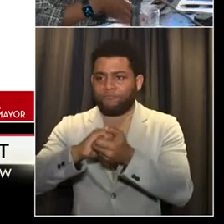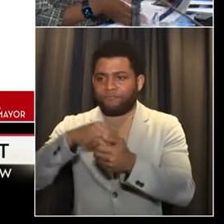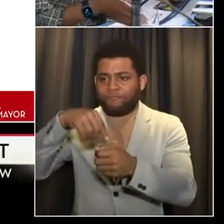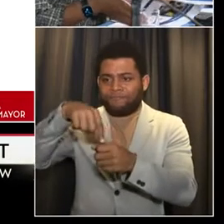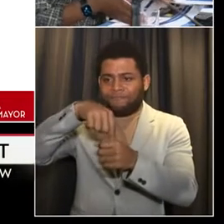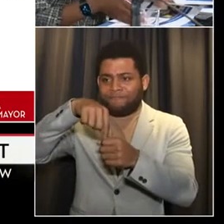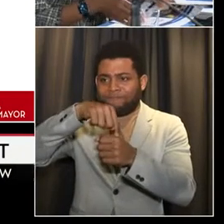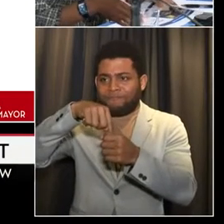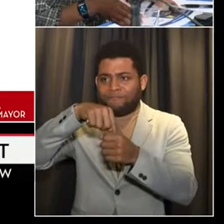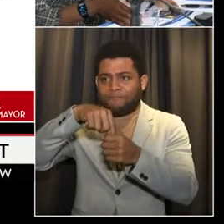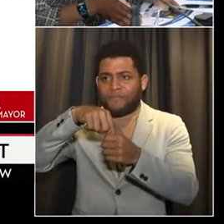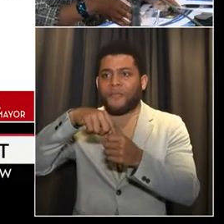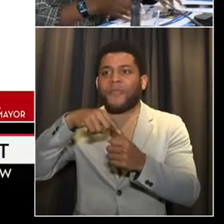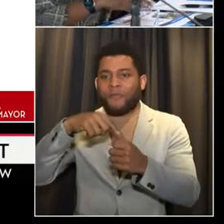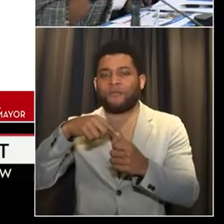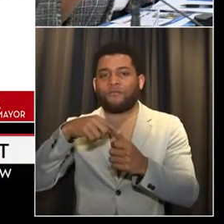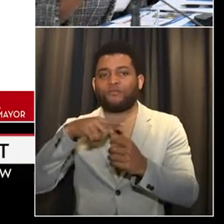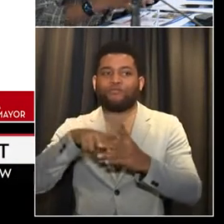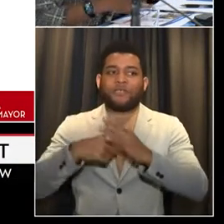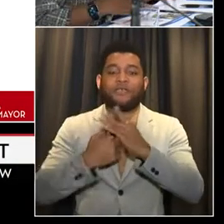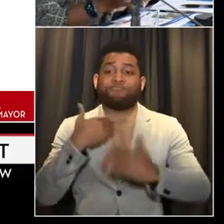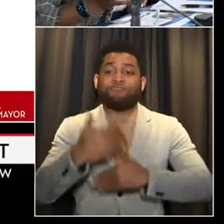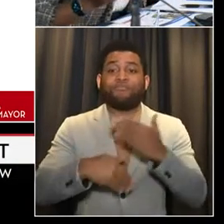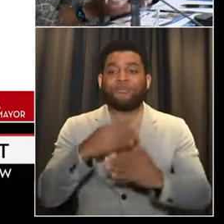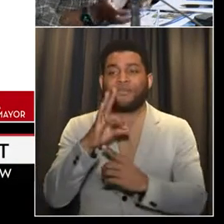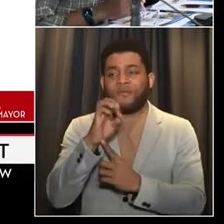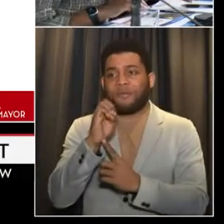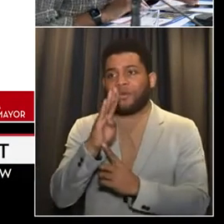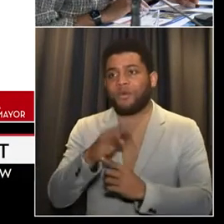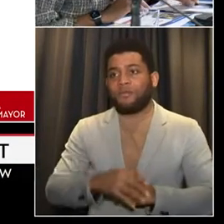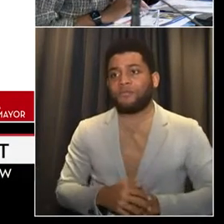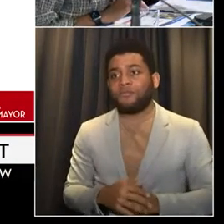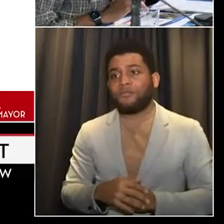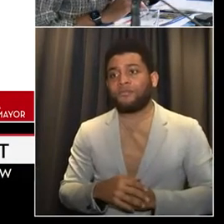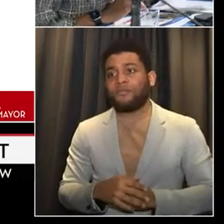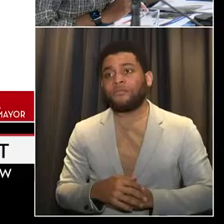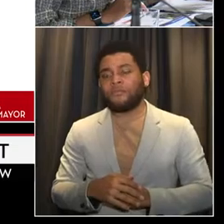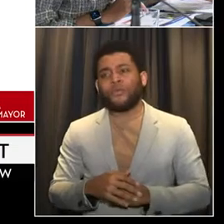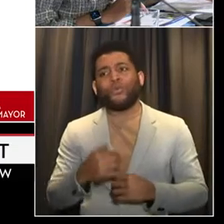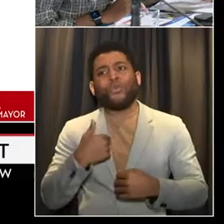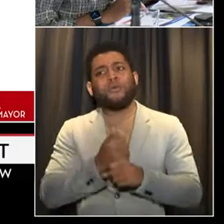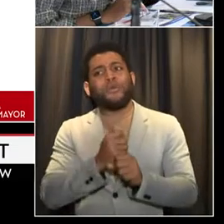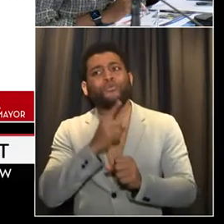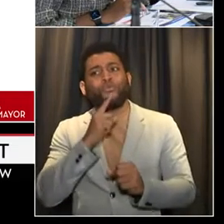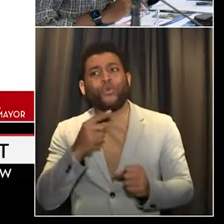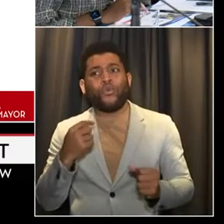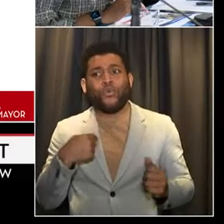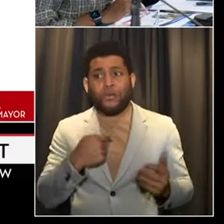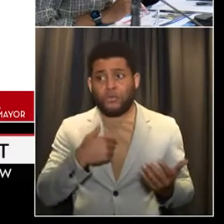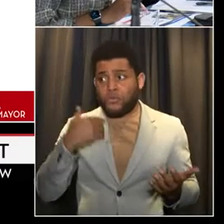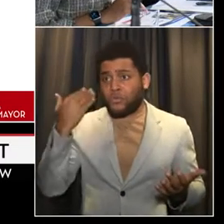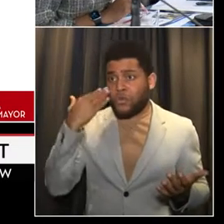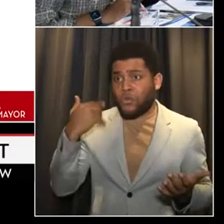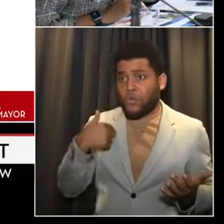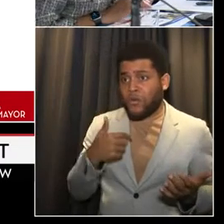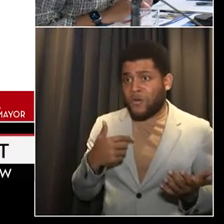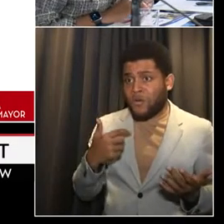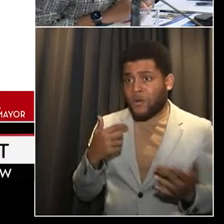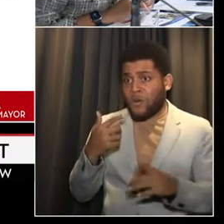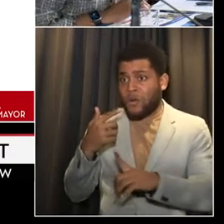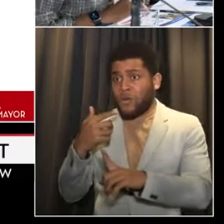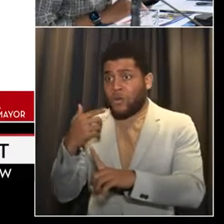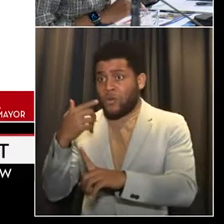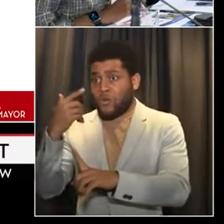community, this continues to be, as the mayor said, we have too many guns and we have too many people willing to use them. The chief is currently working with chiefs along